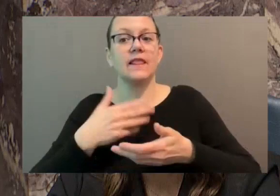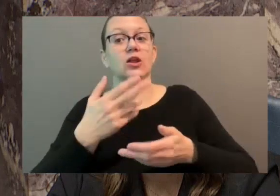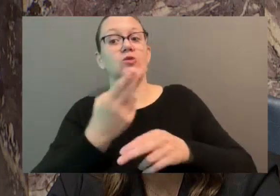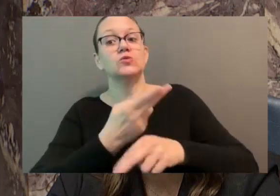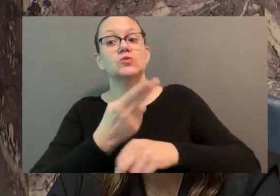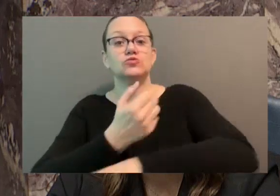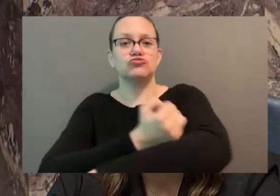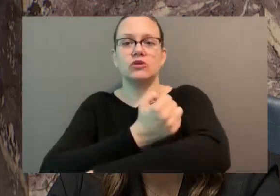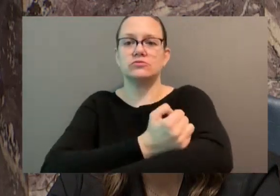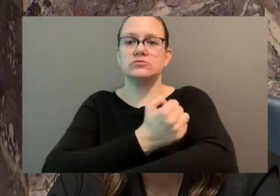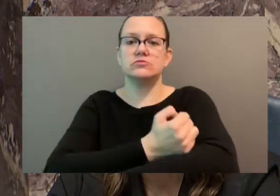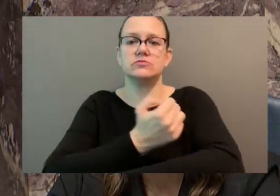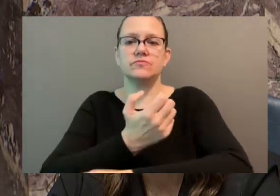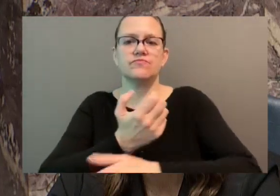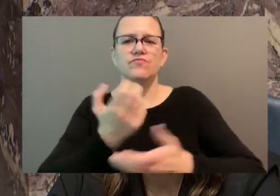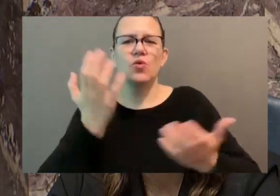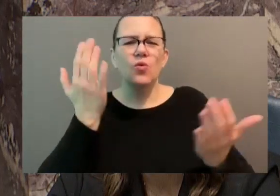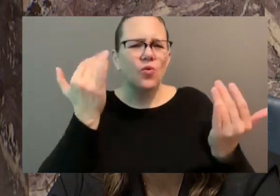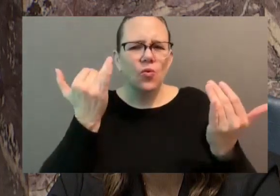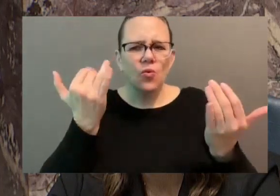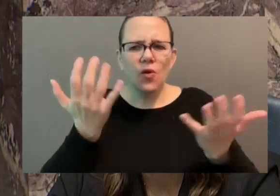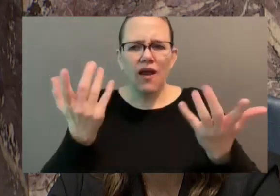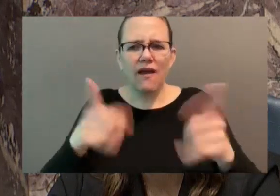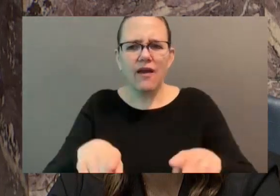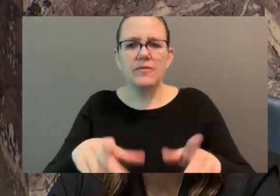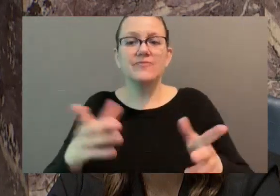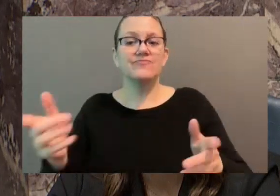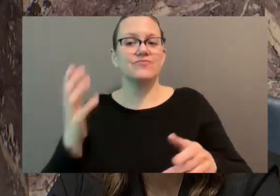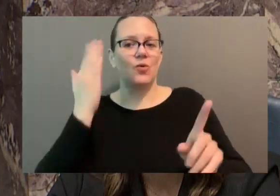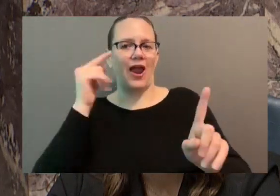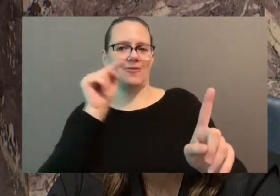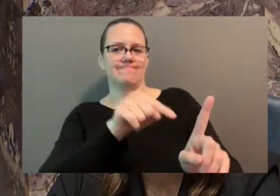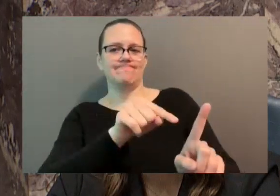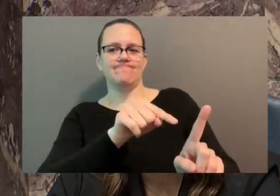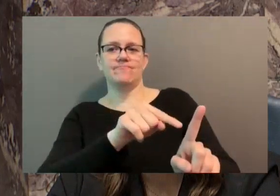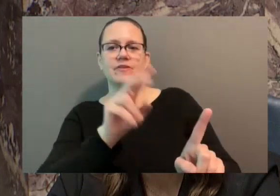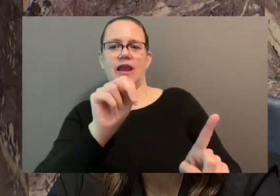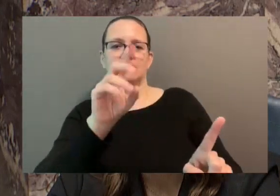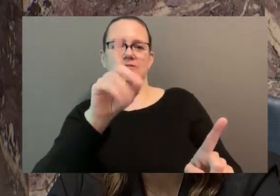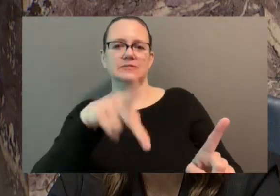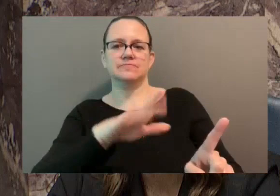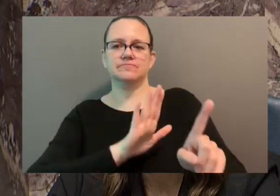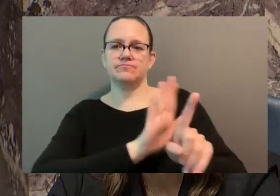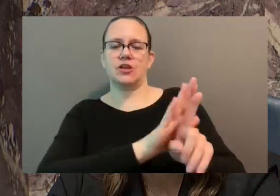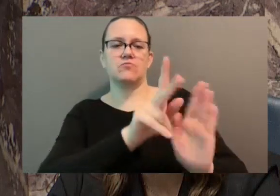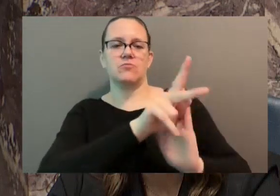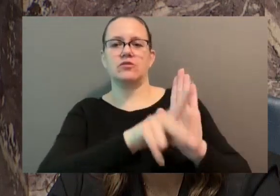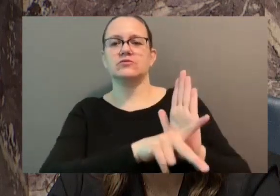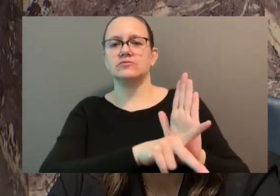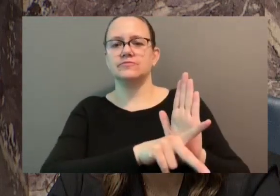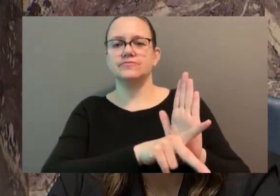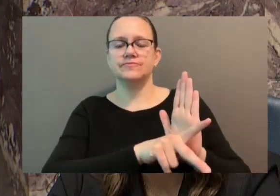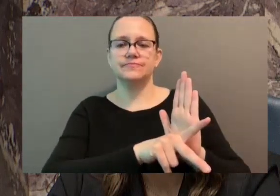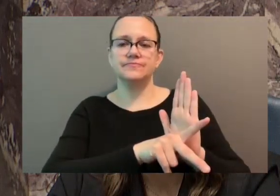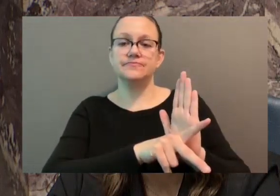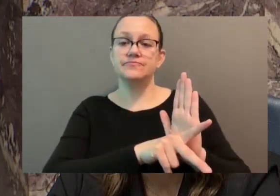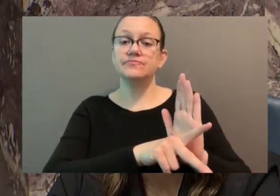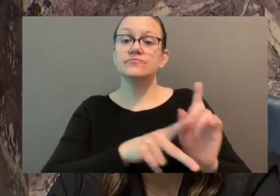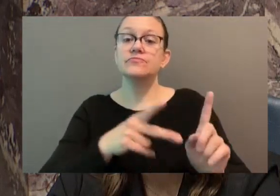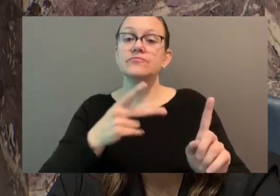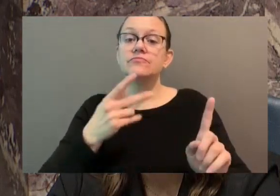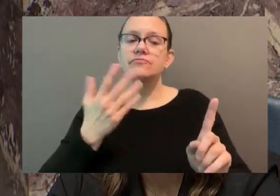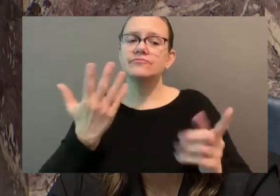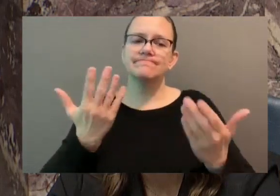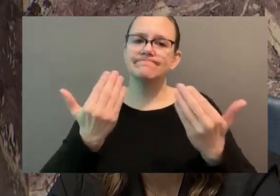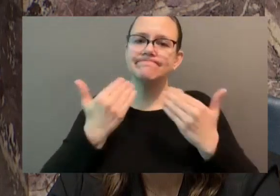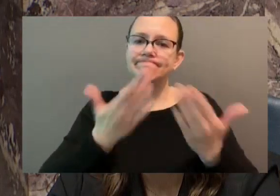result of deliberate NDP policy choices. And the shameful thing is that courageous nurses came